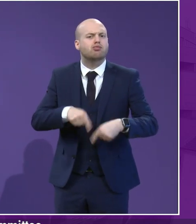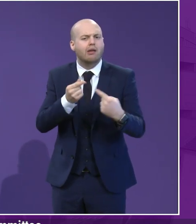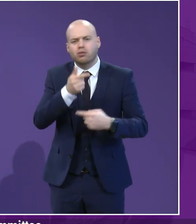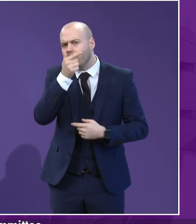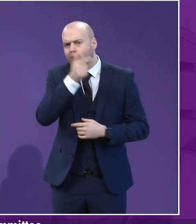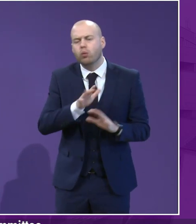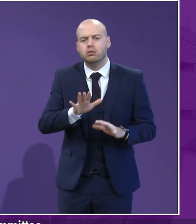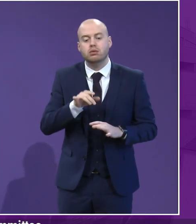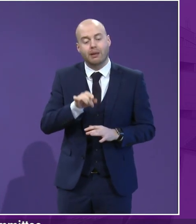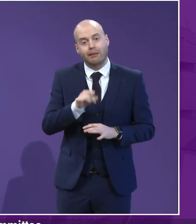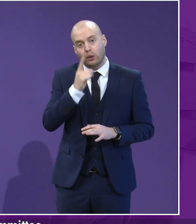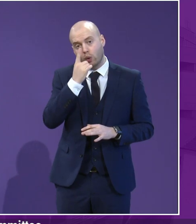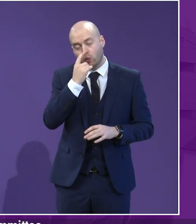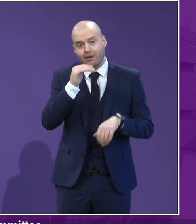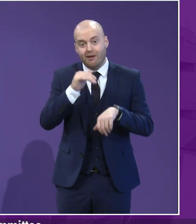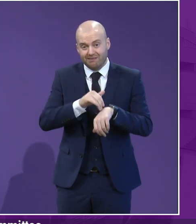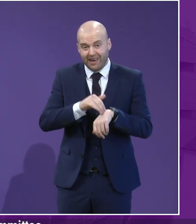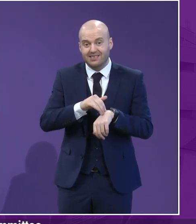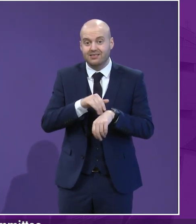And quite often,